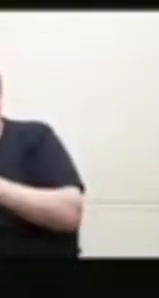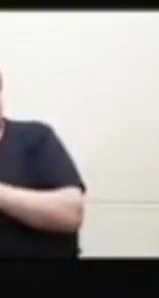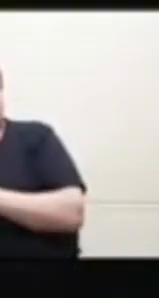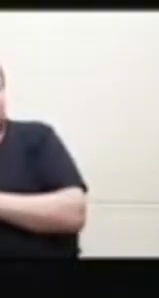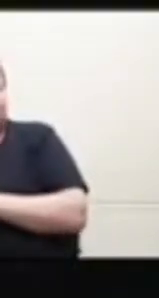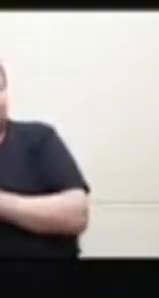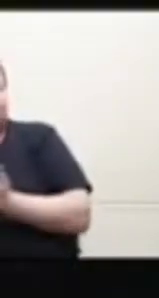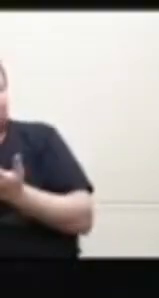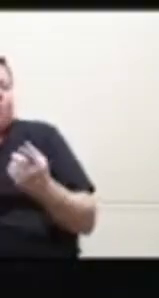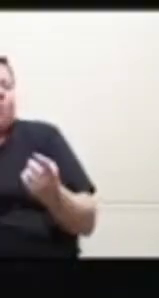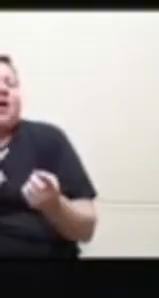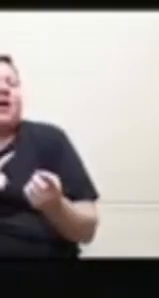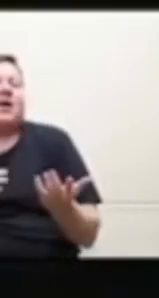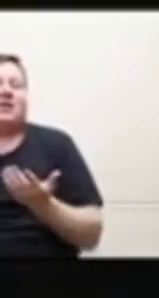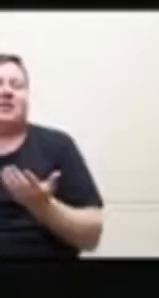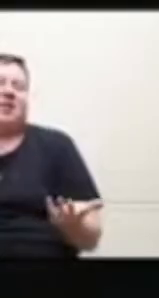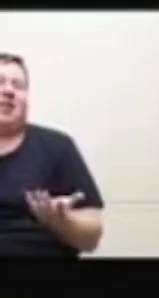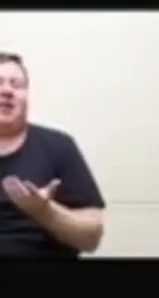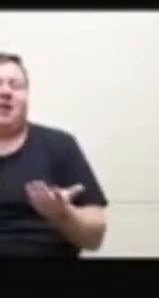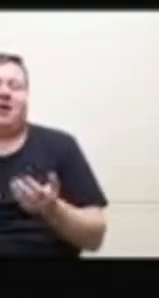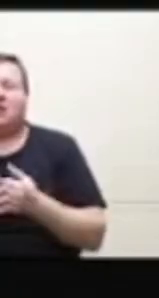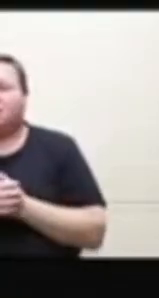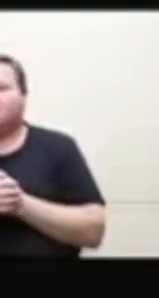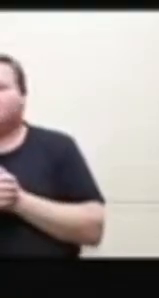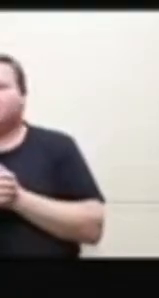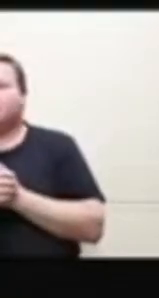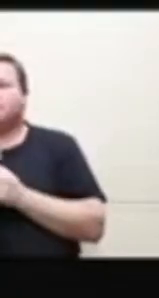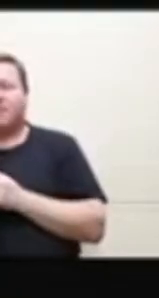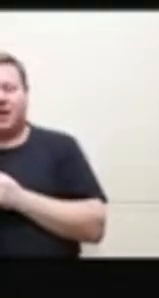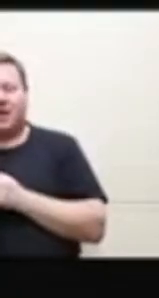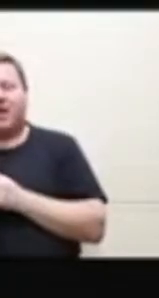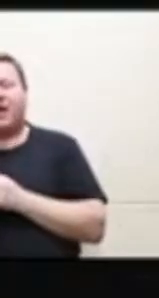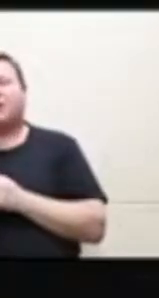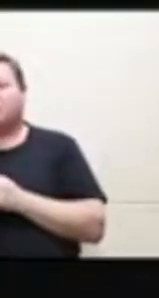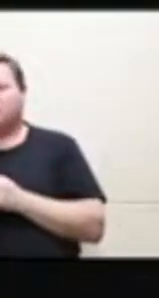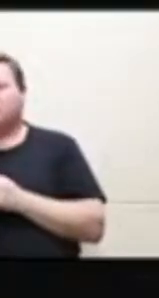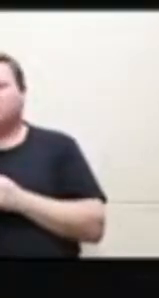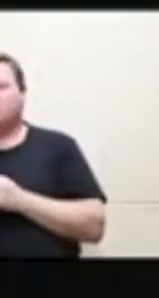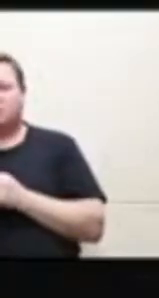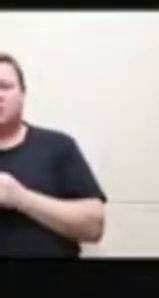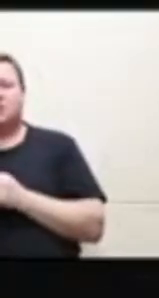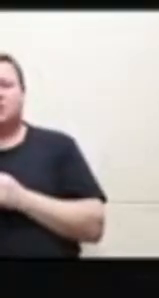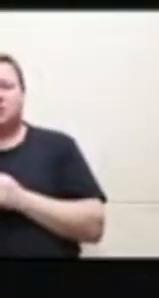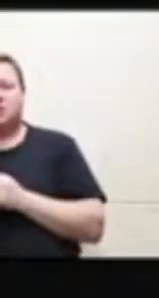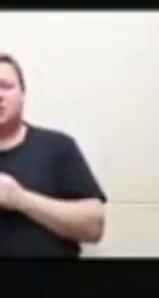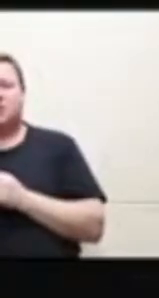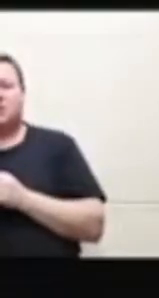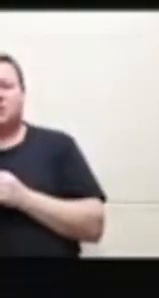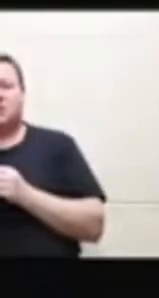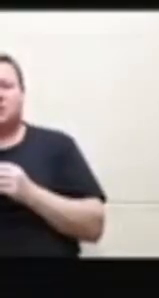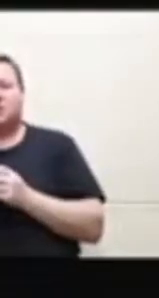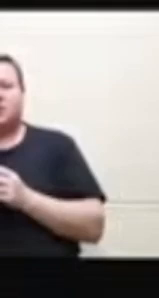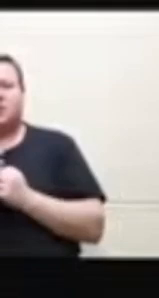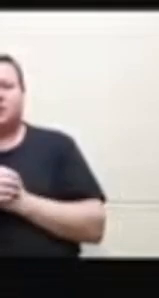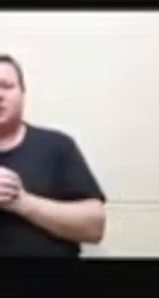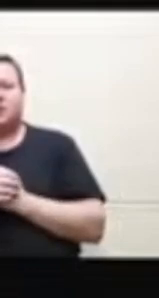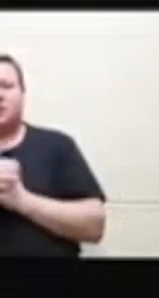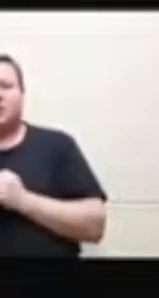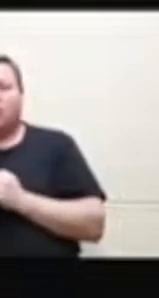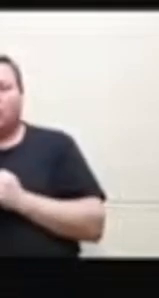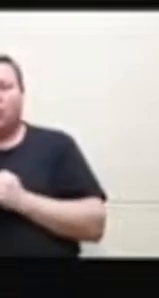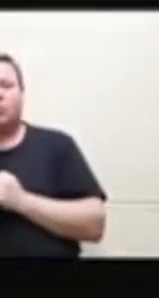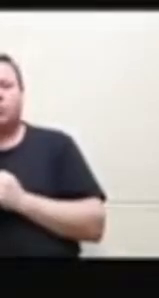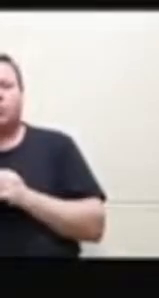you are fine. The Auditor General still insists, and we agree, we understand what the Auditor General is saying. He just wanted you to